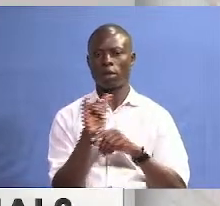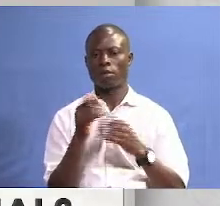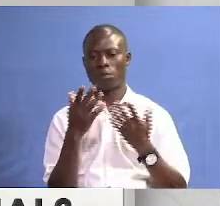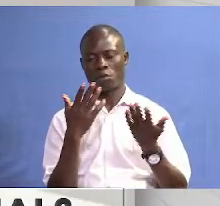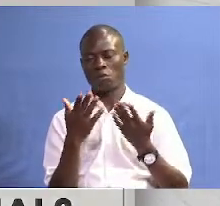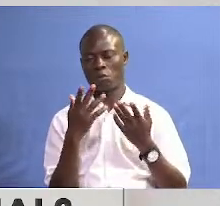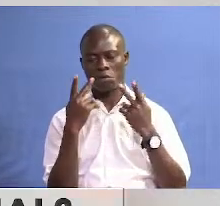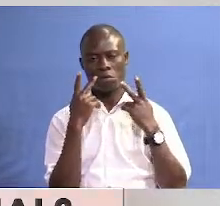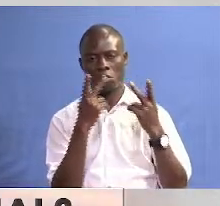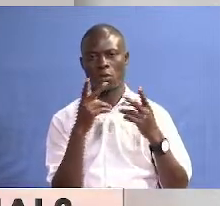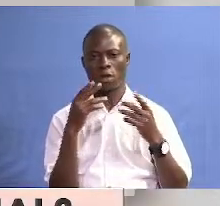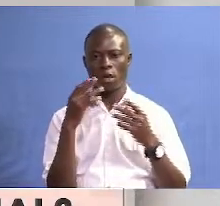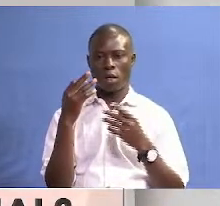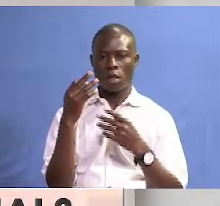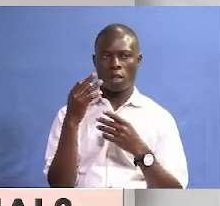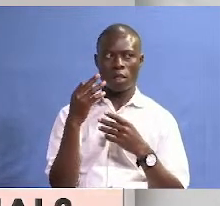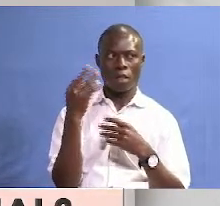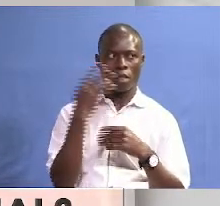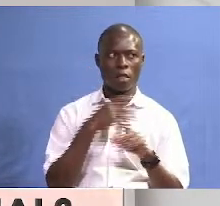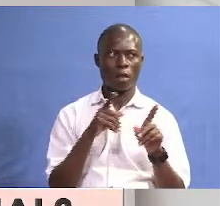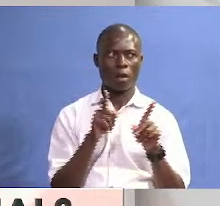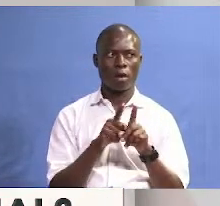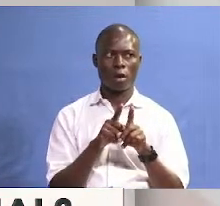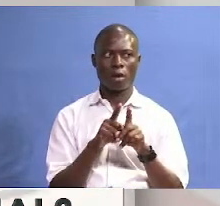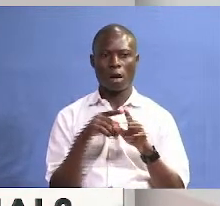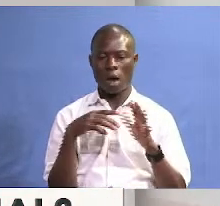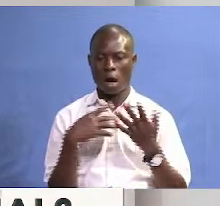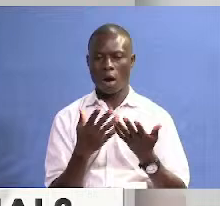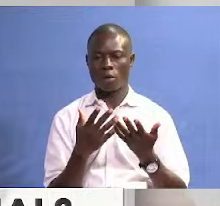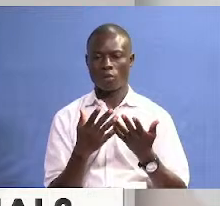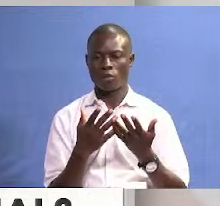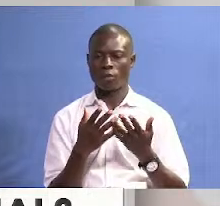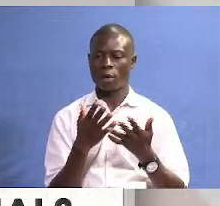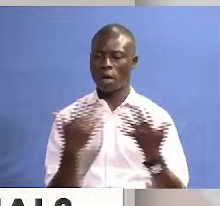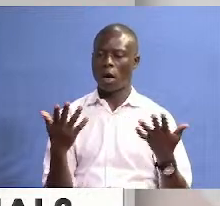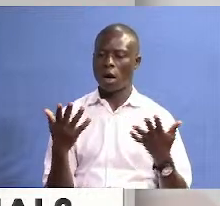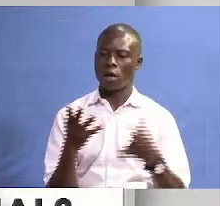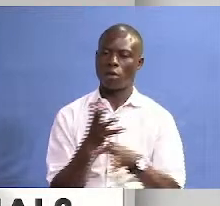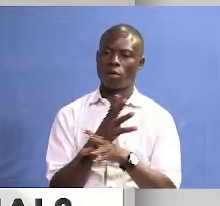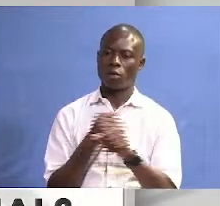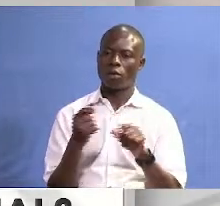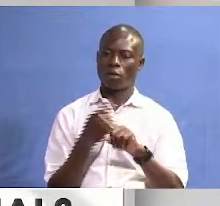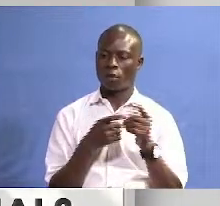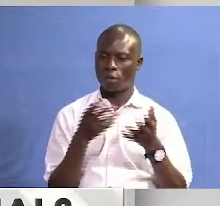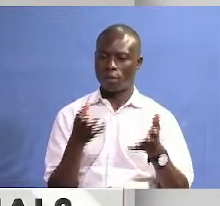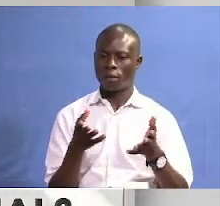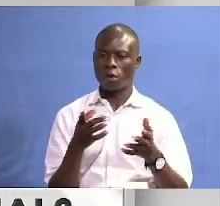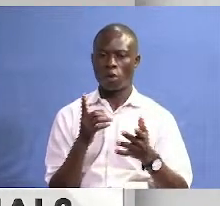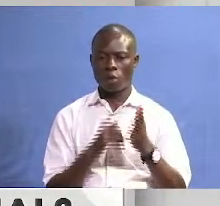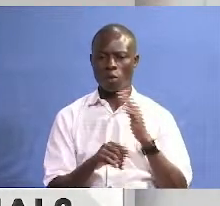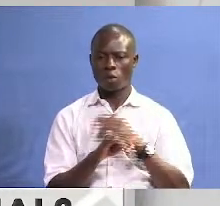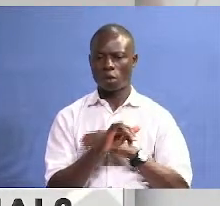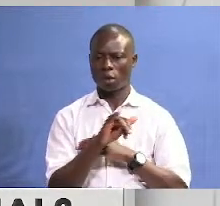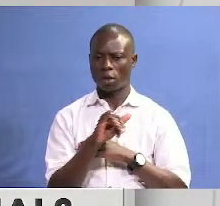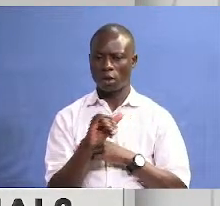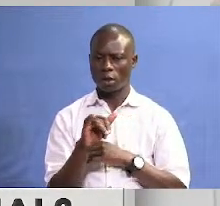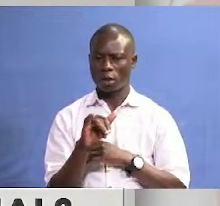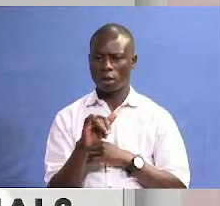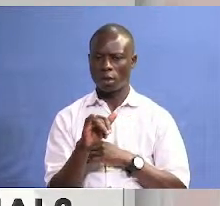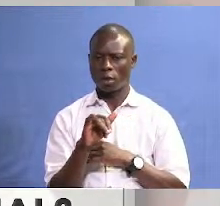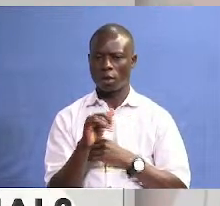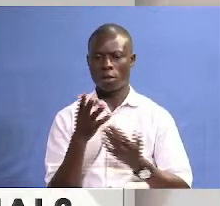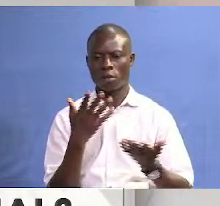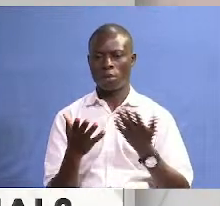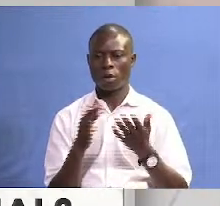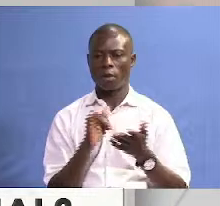their fate is at the hand of president, and of course, so from here, so what period probably in law